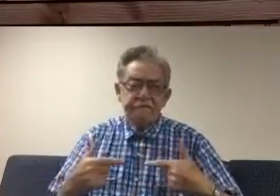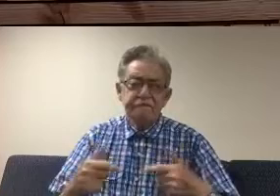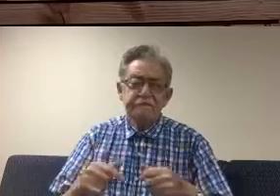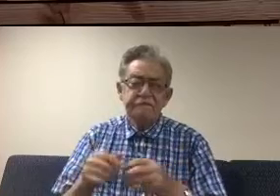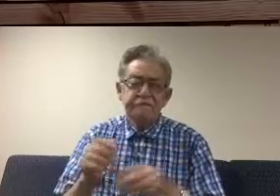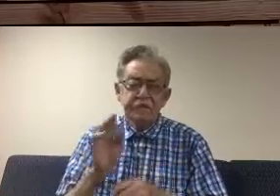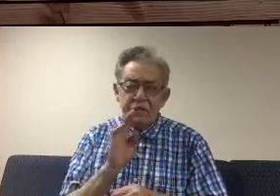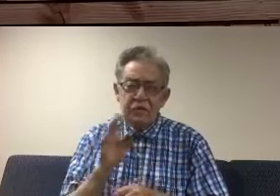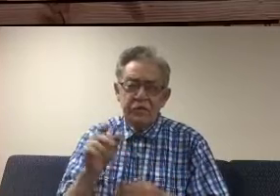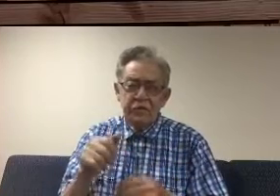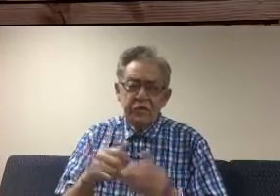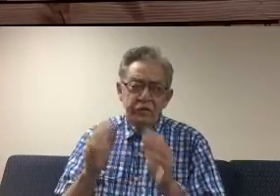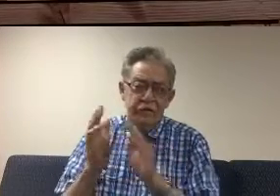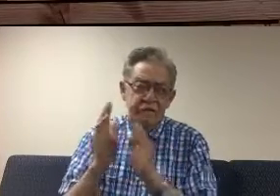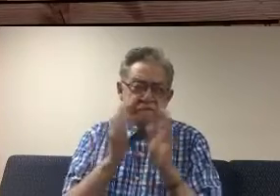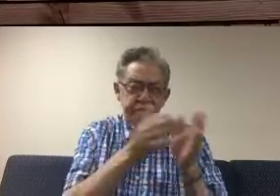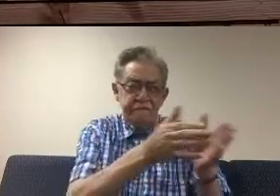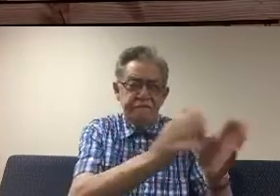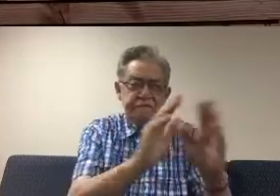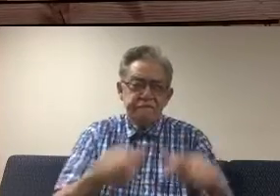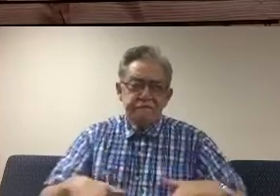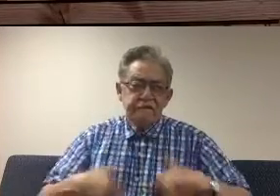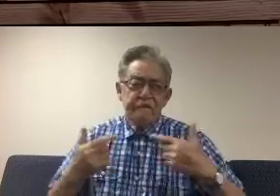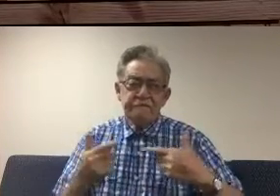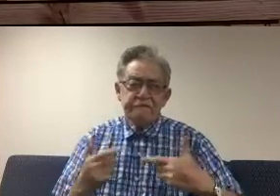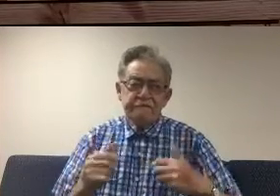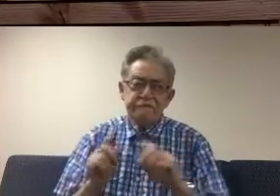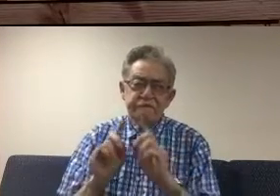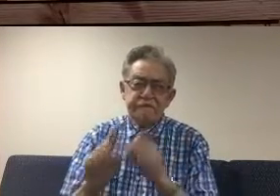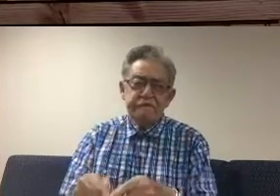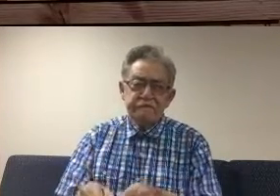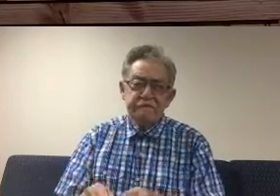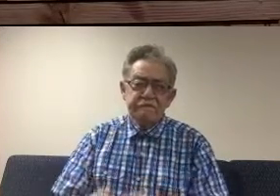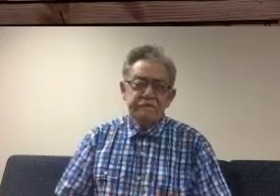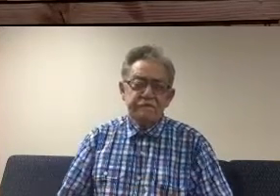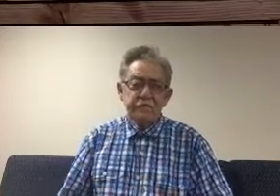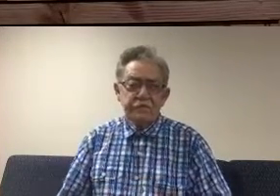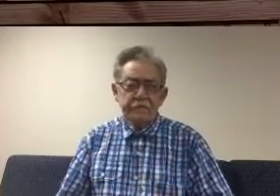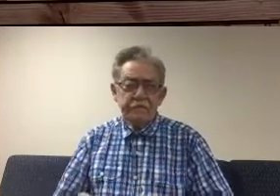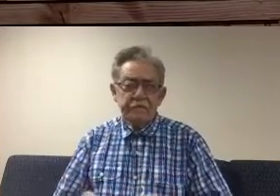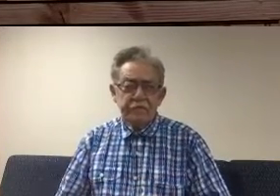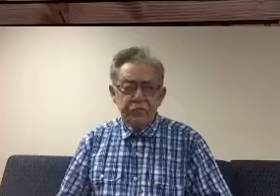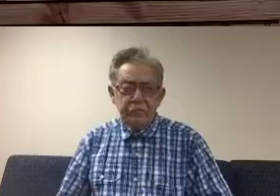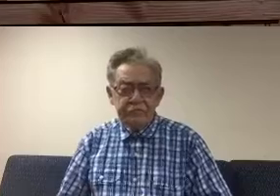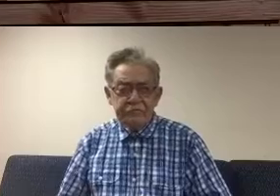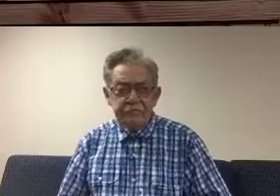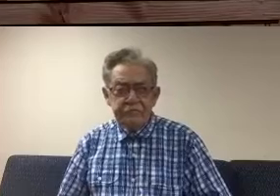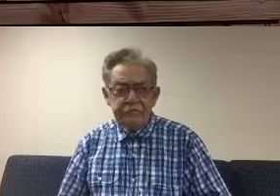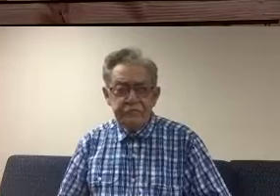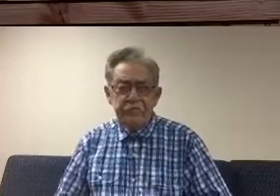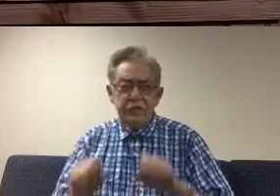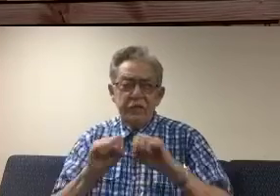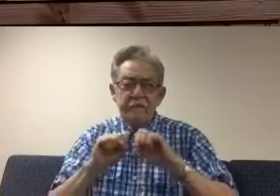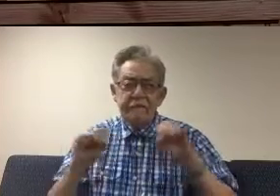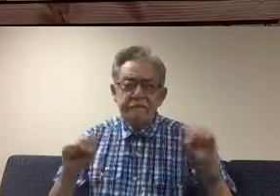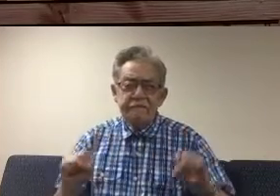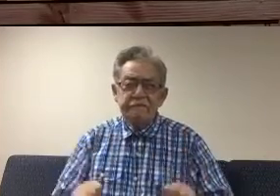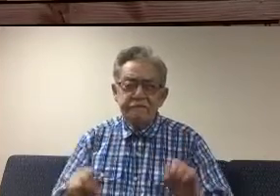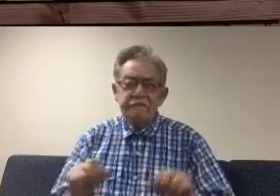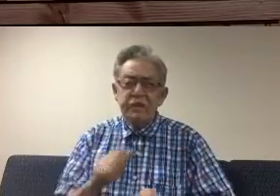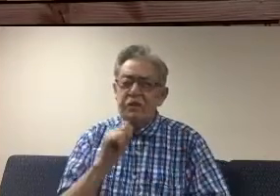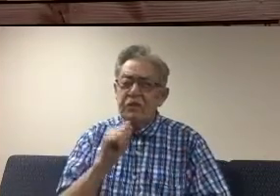life that I've been going. And these Sanhedrin people would not change.